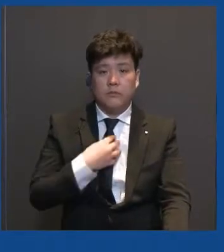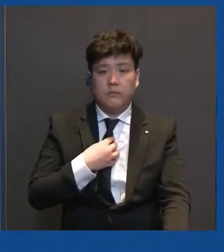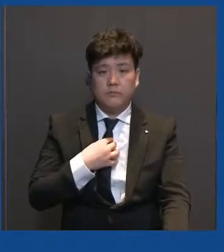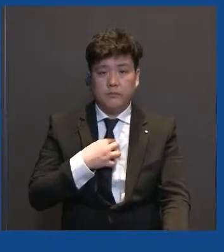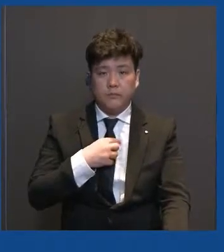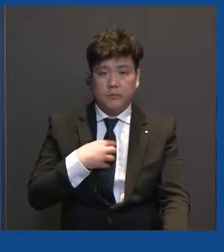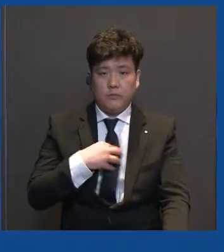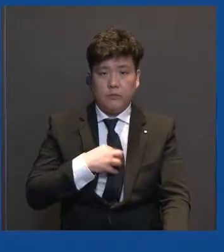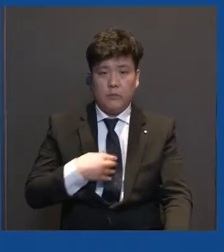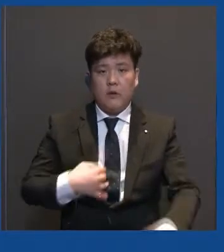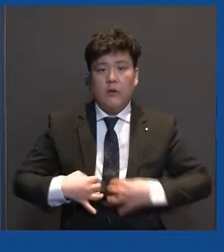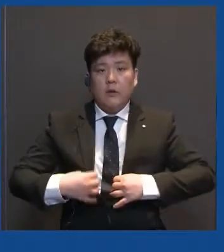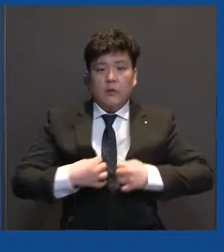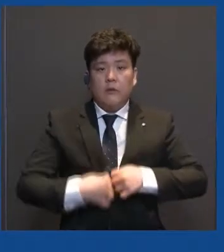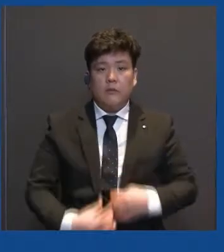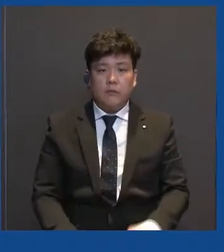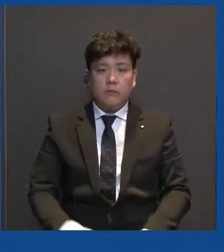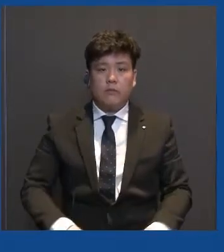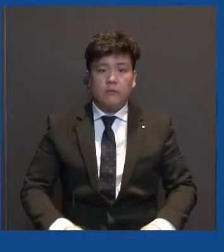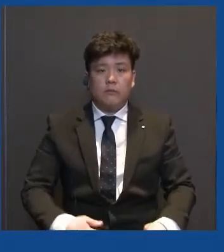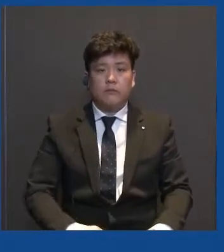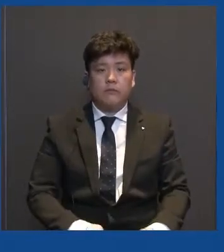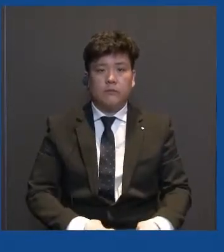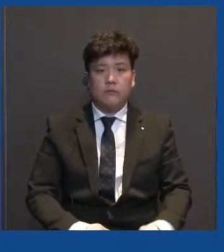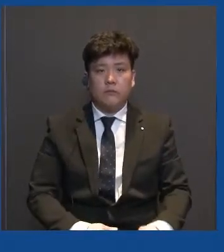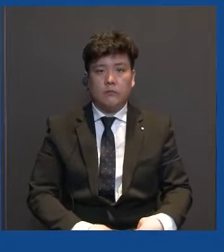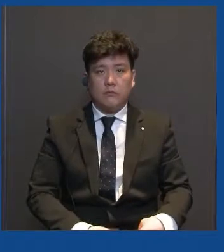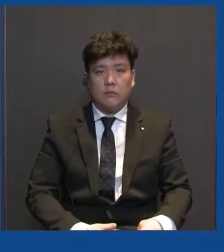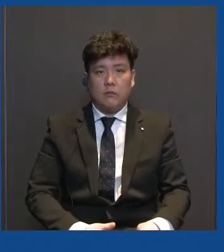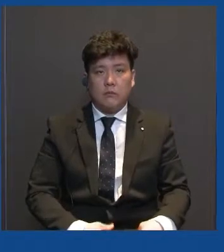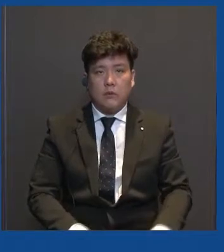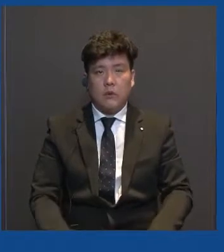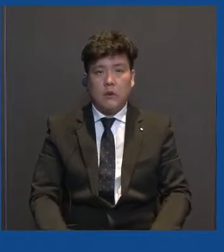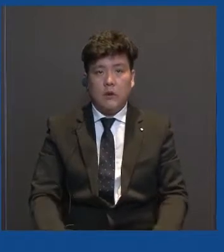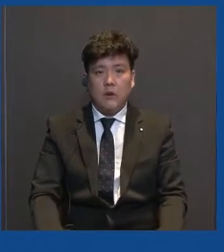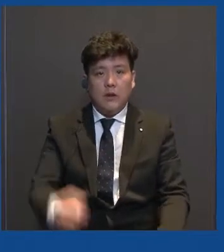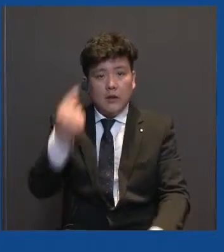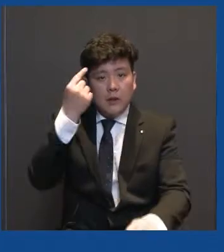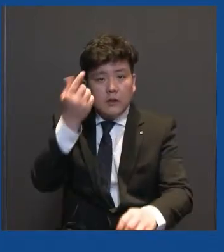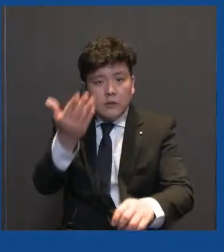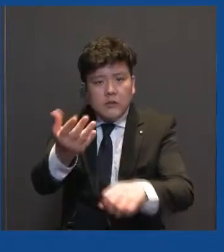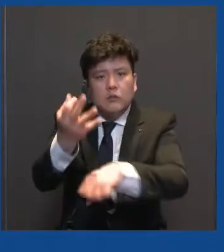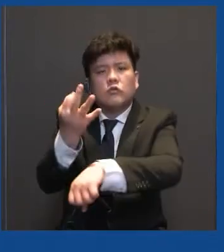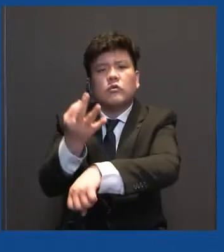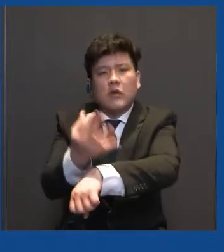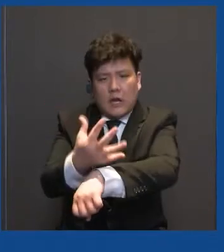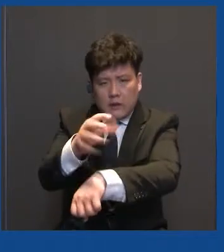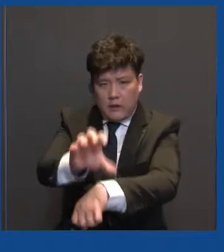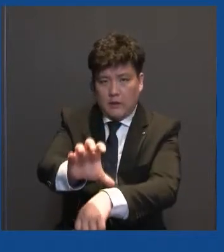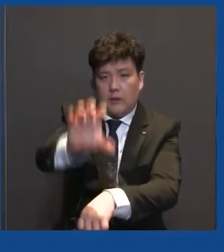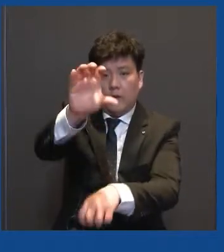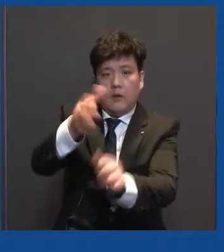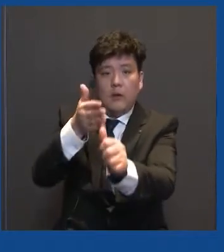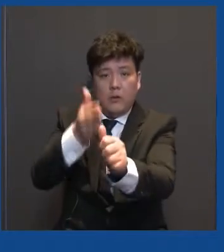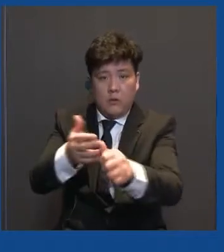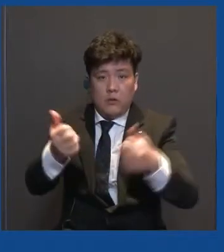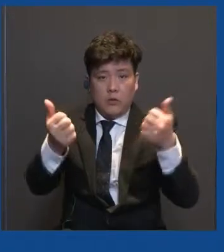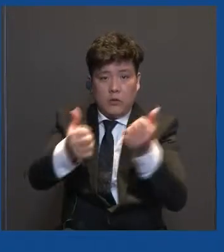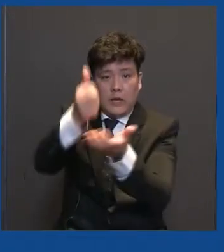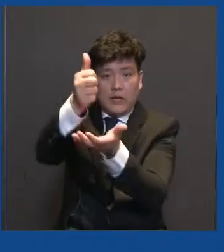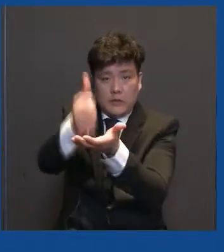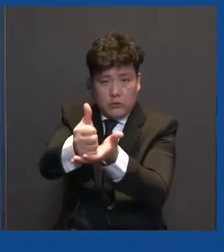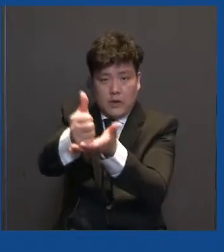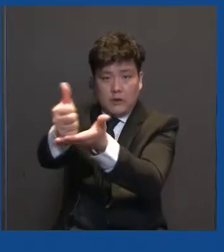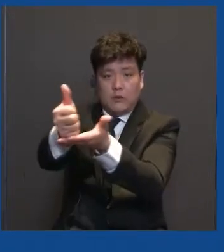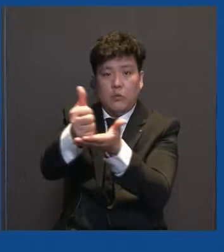and comments as brief as possible. So now, I would like to introduce the moderator, panelists, and discussants. So please